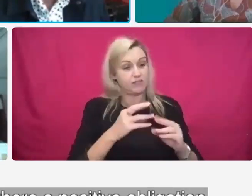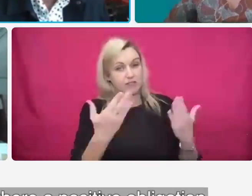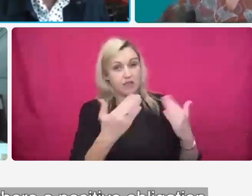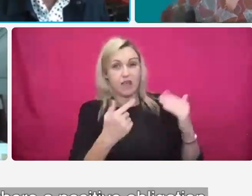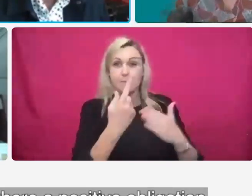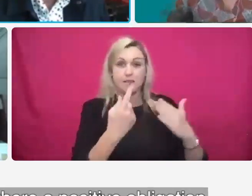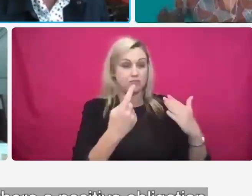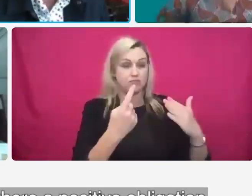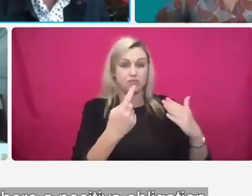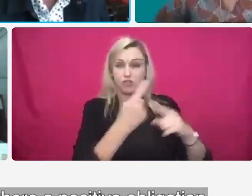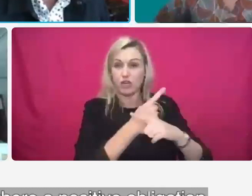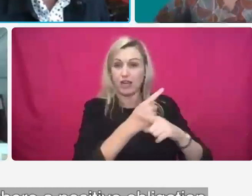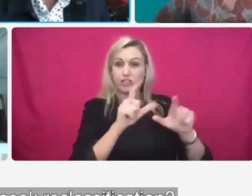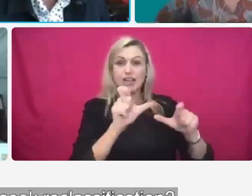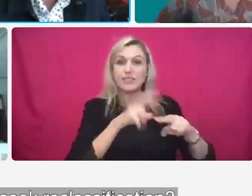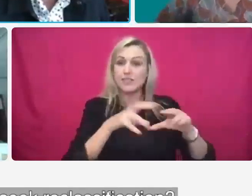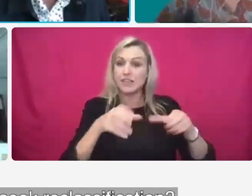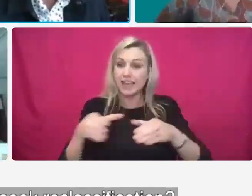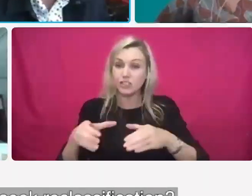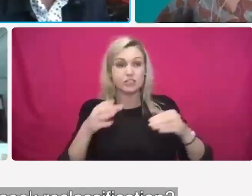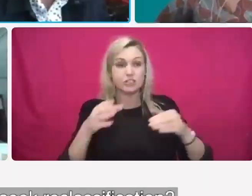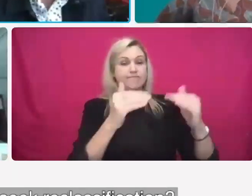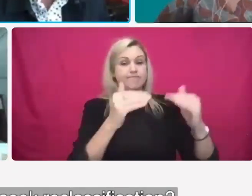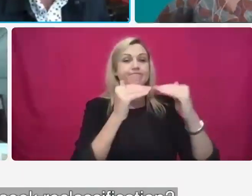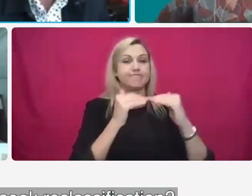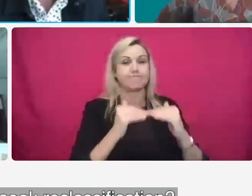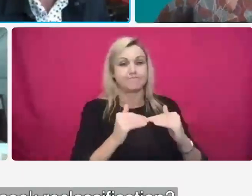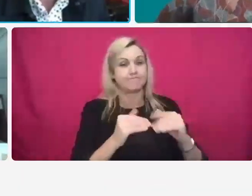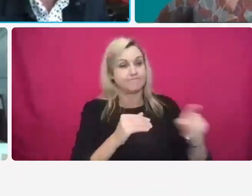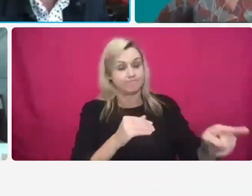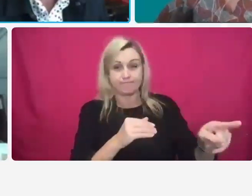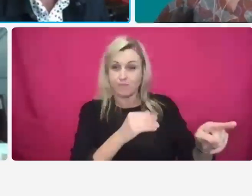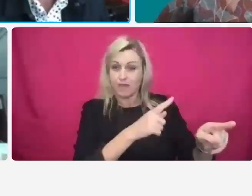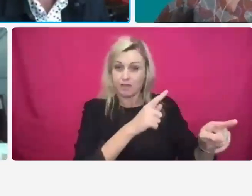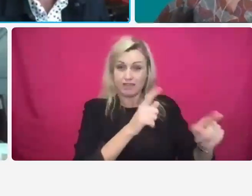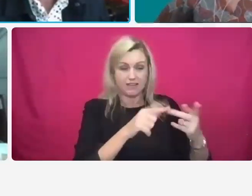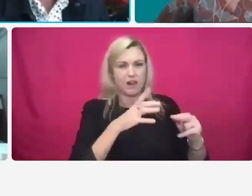positive obligation for the provider to seek reclassification?